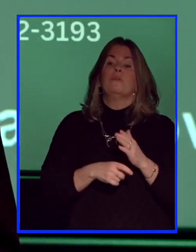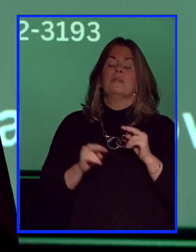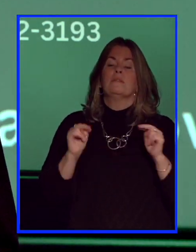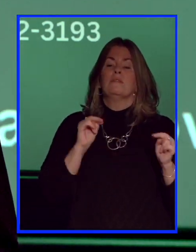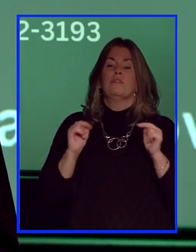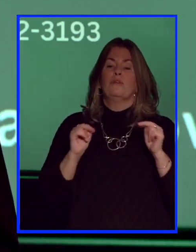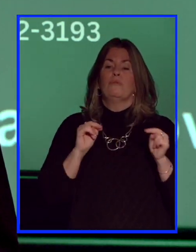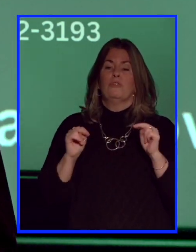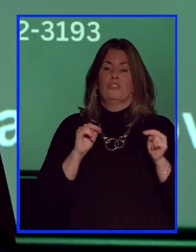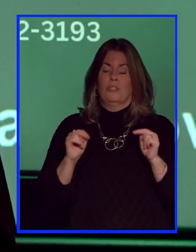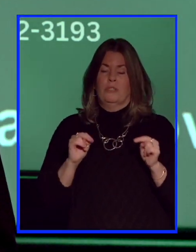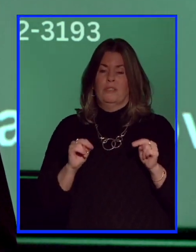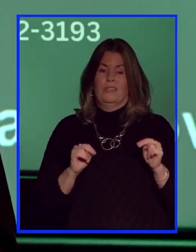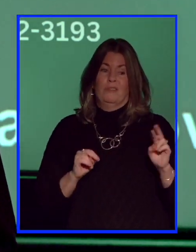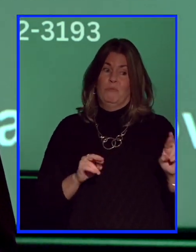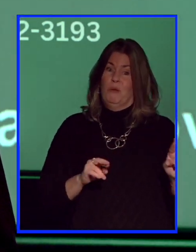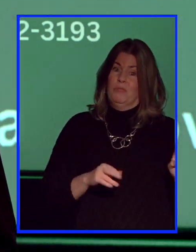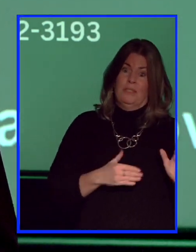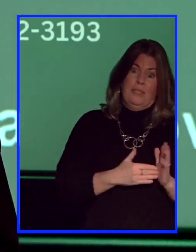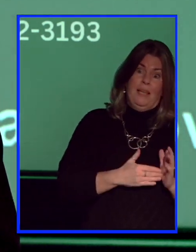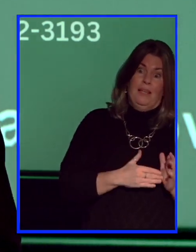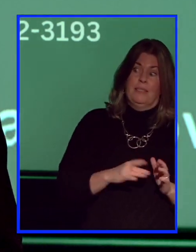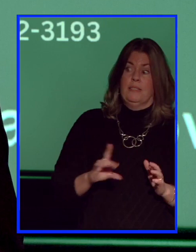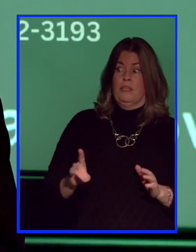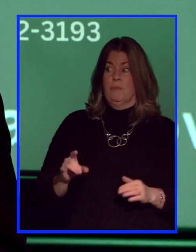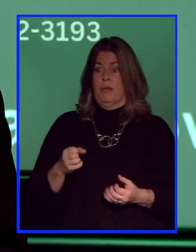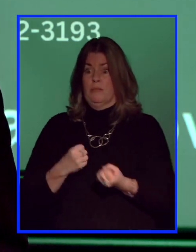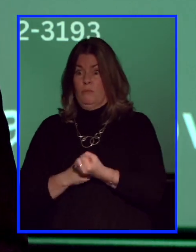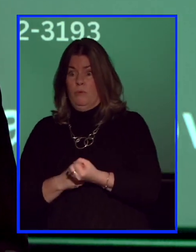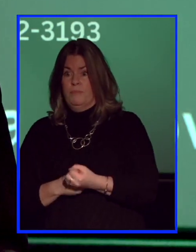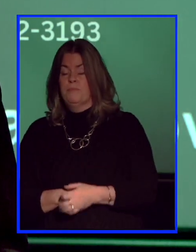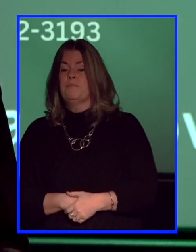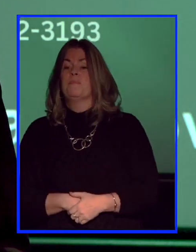the House, and I'm really, really for it. Okay?